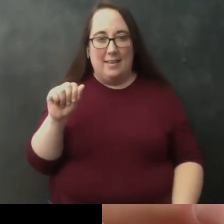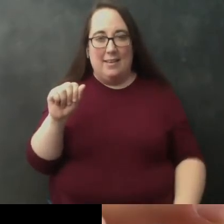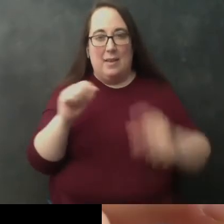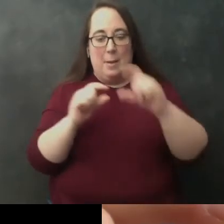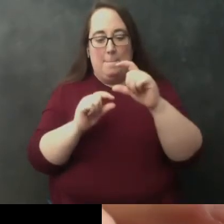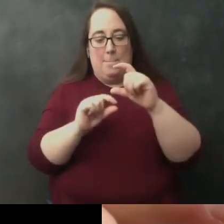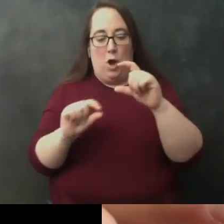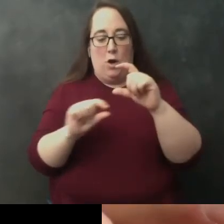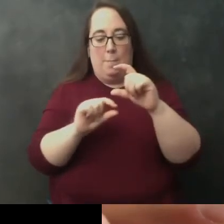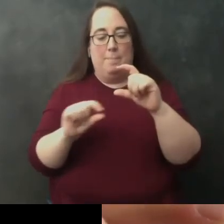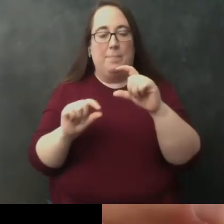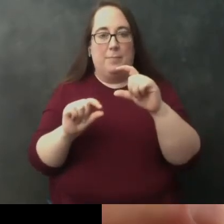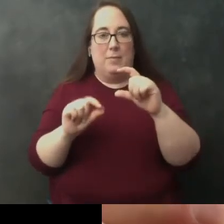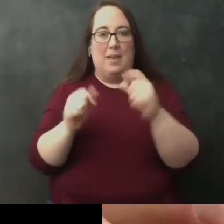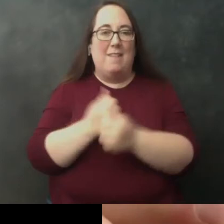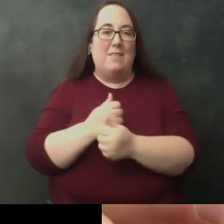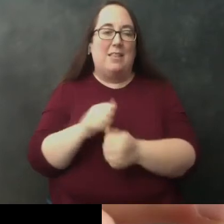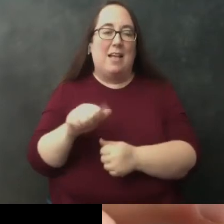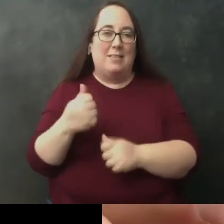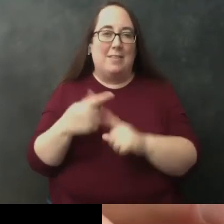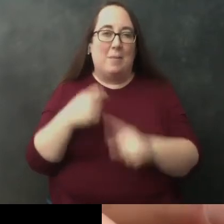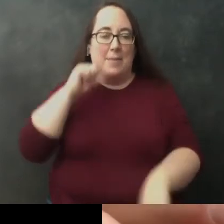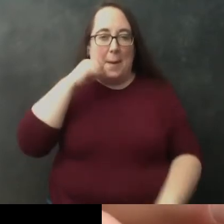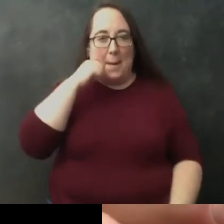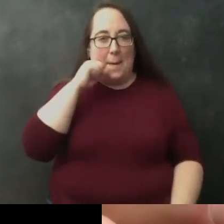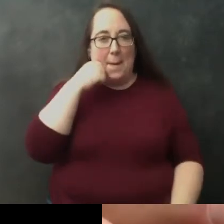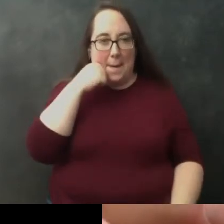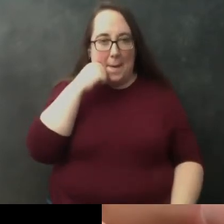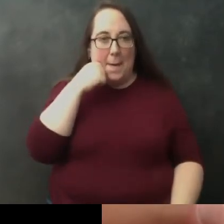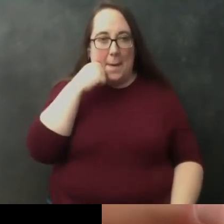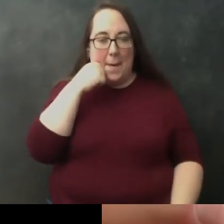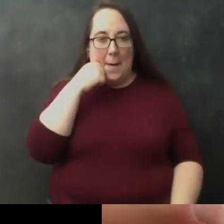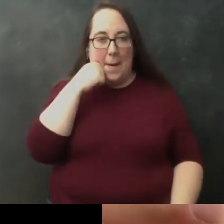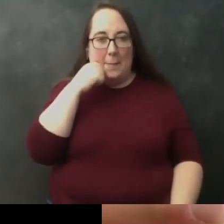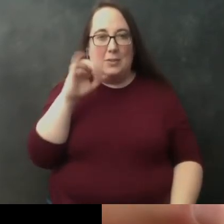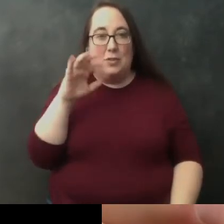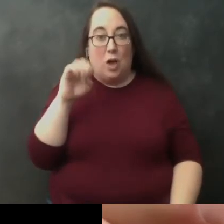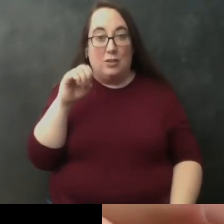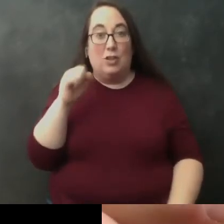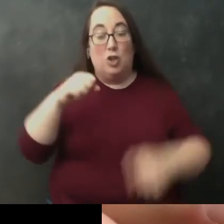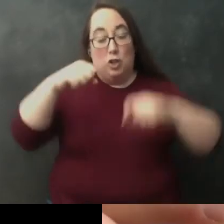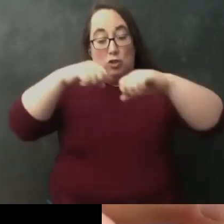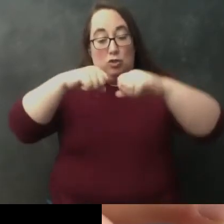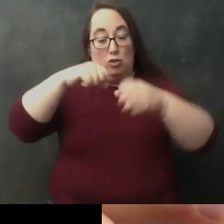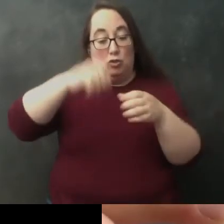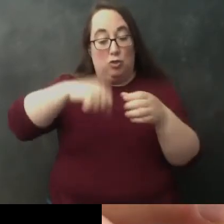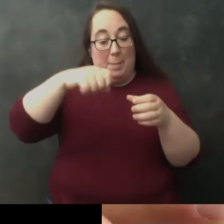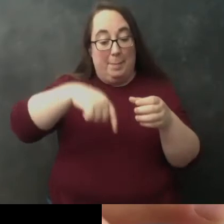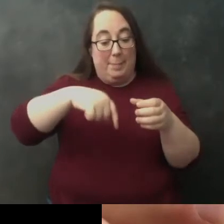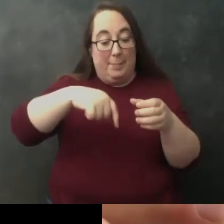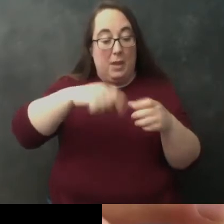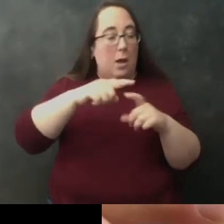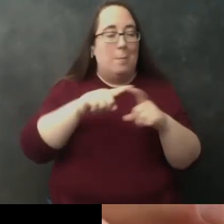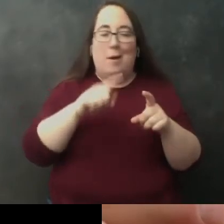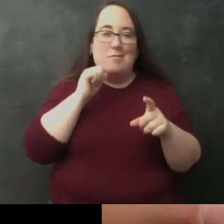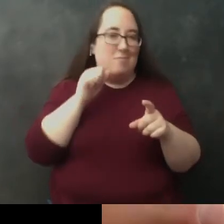basically everything else from the applesauce cells that were small enough to fit through the coffee filter, but that